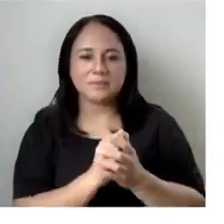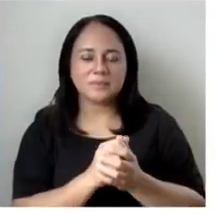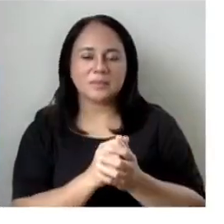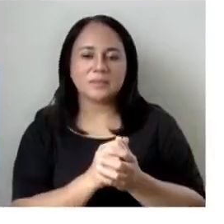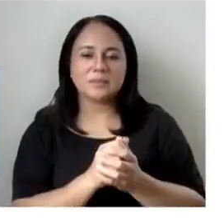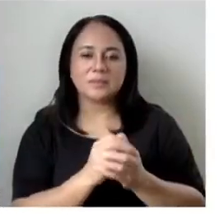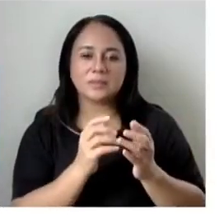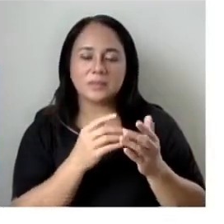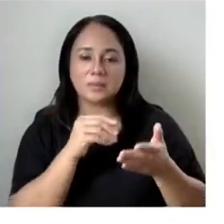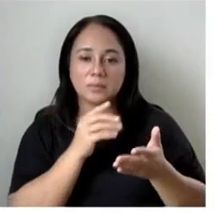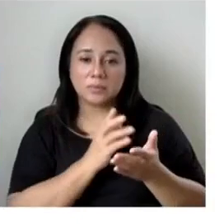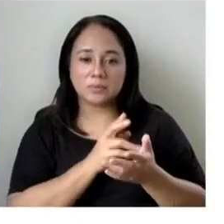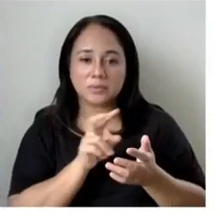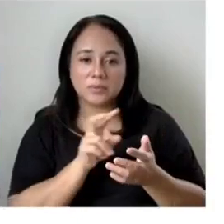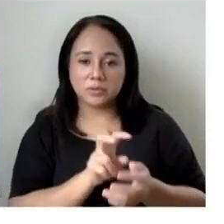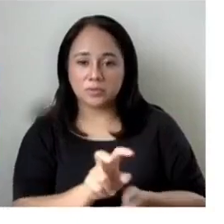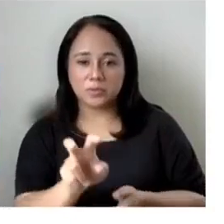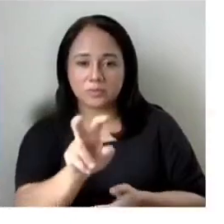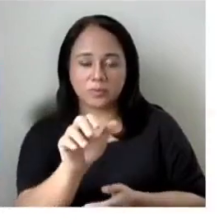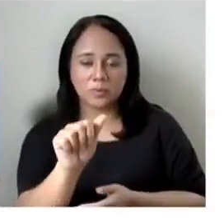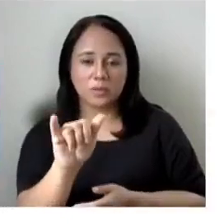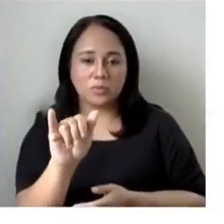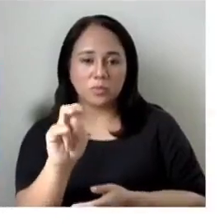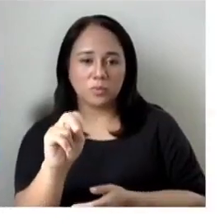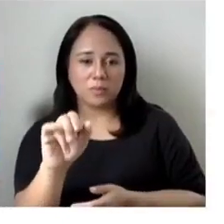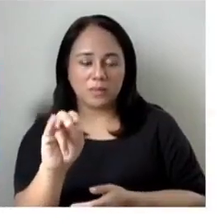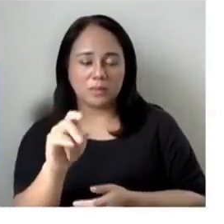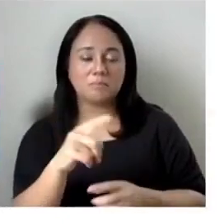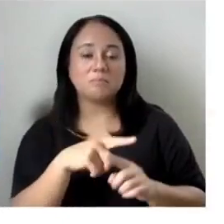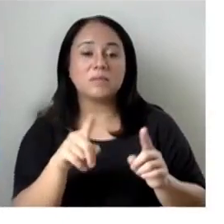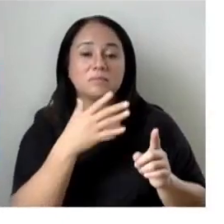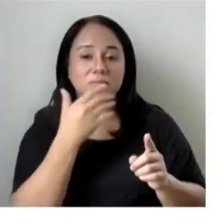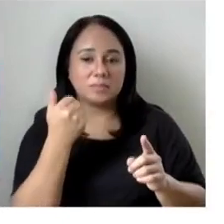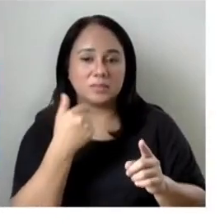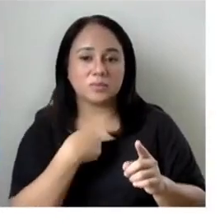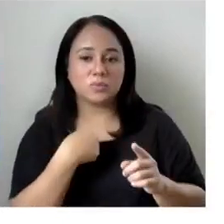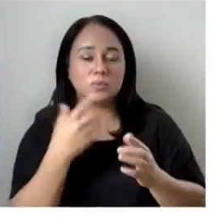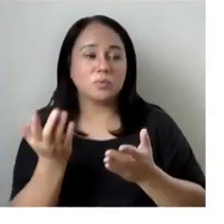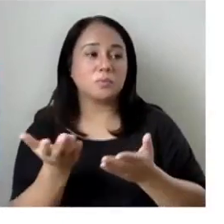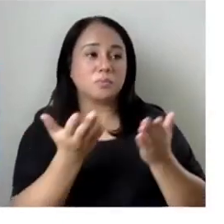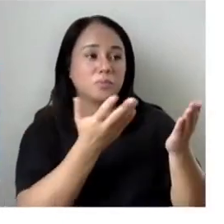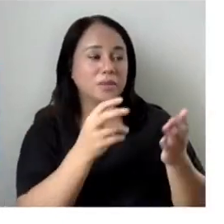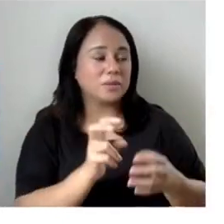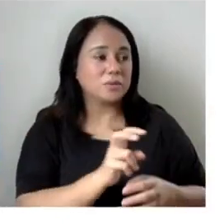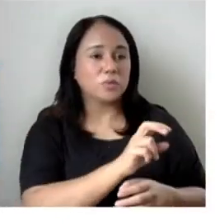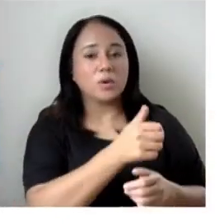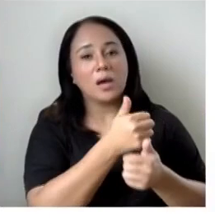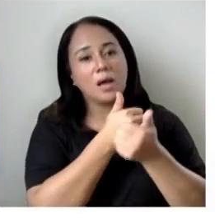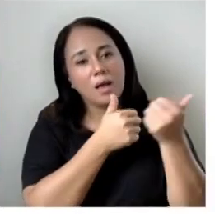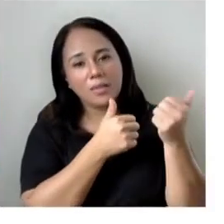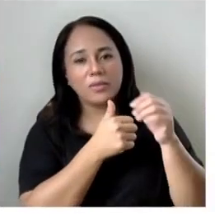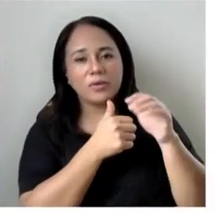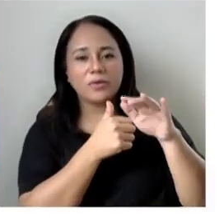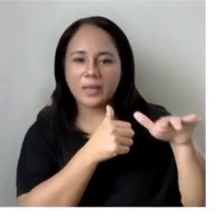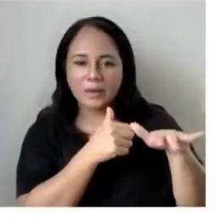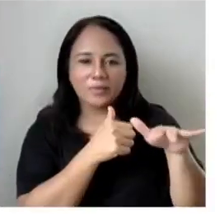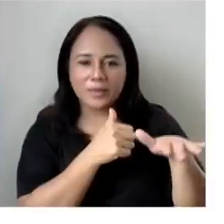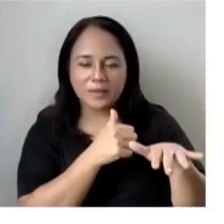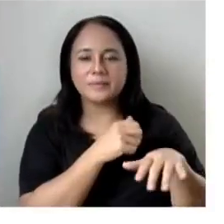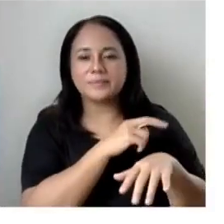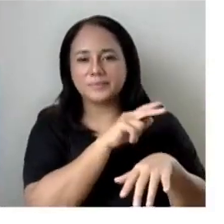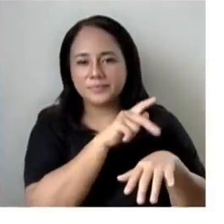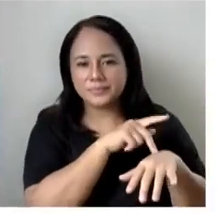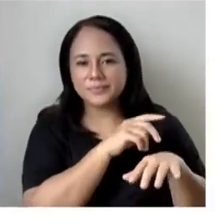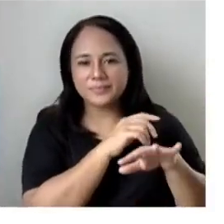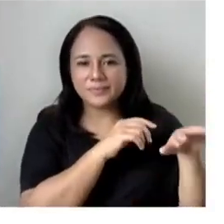convoy to Ayungin and to encourage them instead to bring the Christmas goodies to the other Philippine occupied features, no,